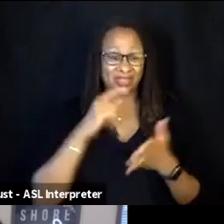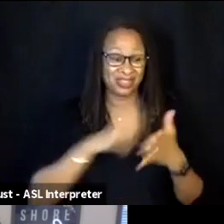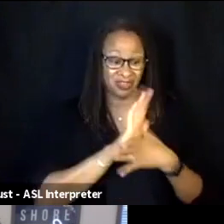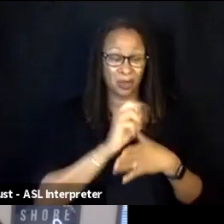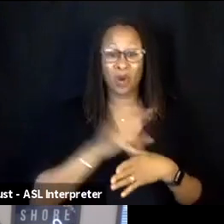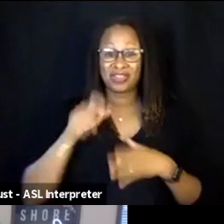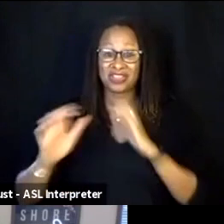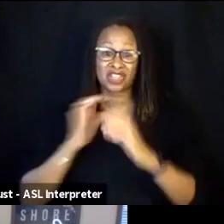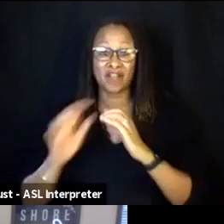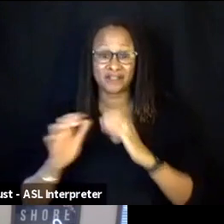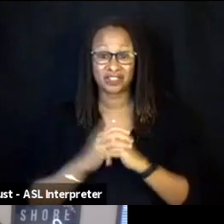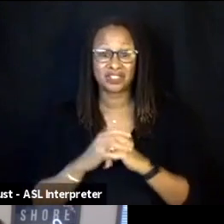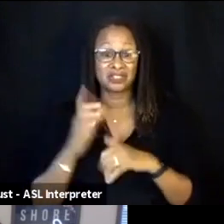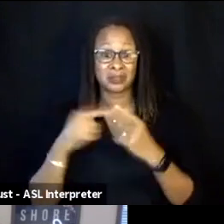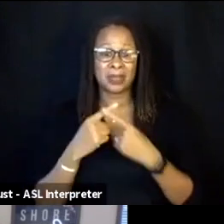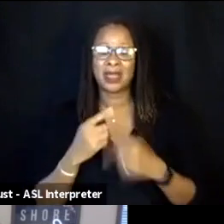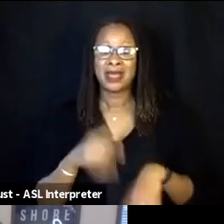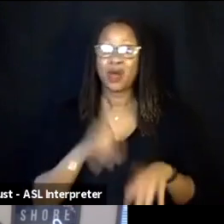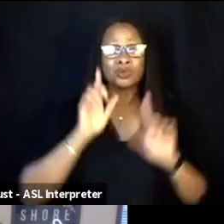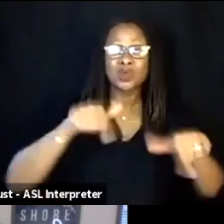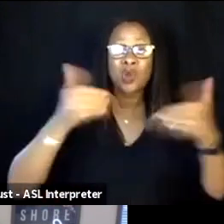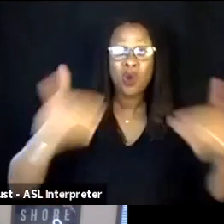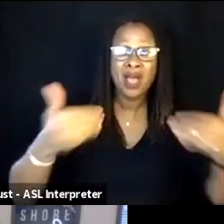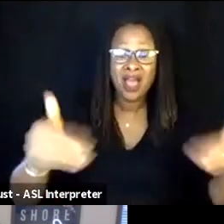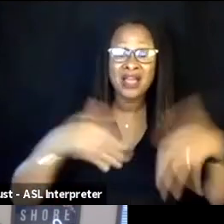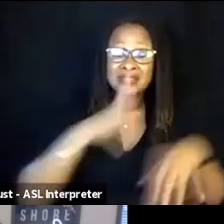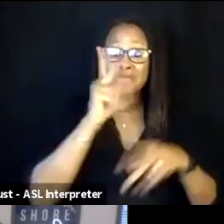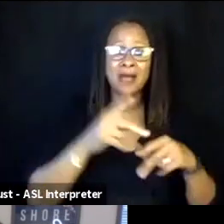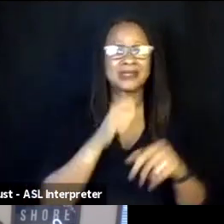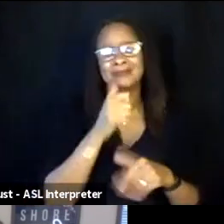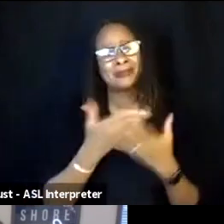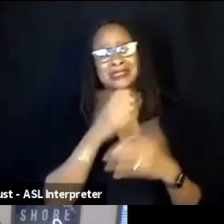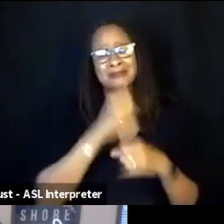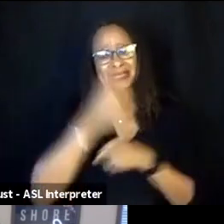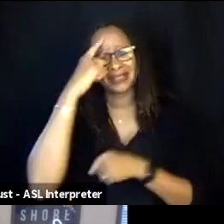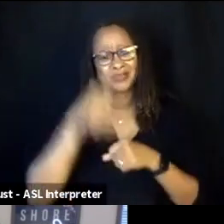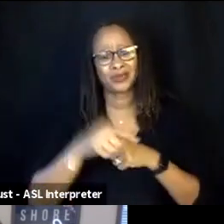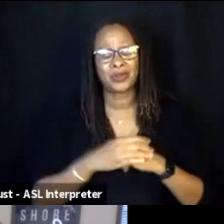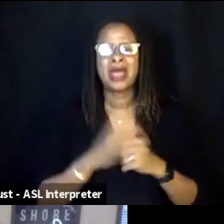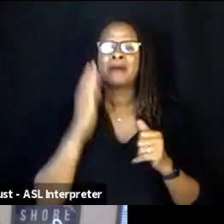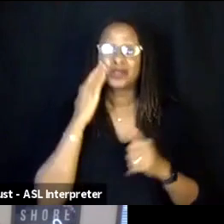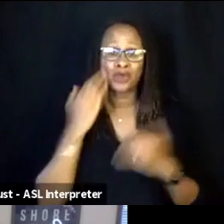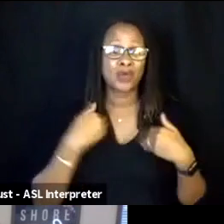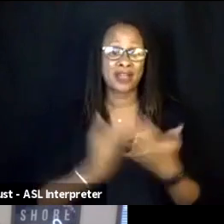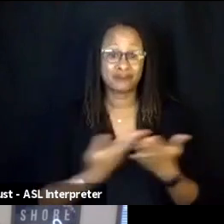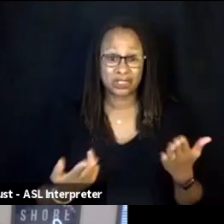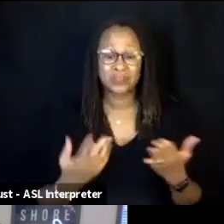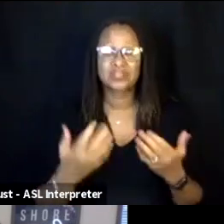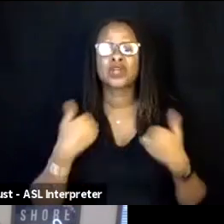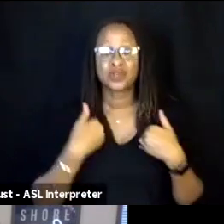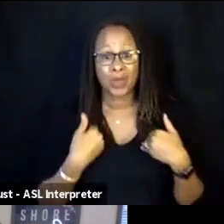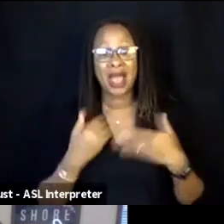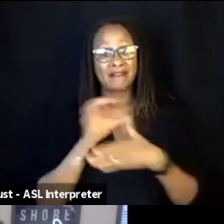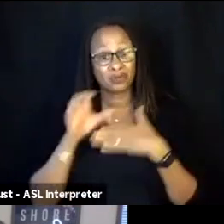always, go speak up right now. That might not always make sense for you, but just know that you have resources, there is recourse, and